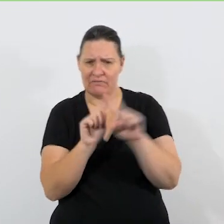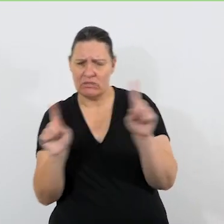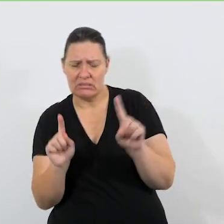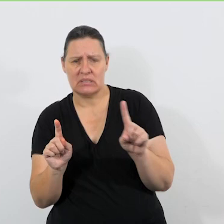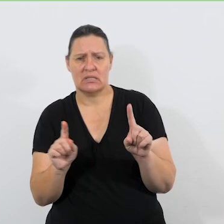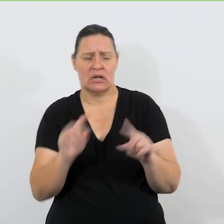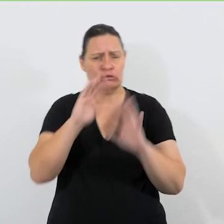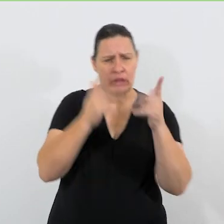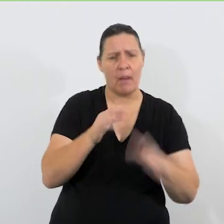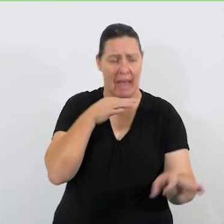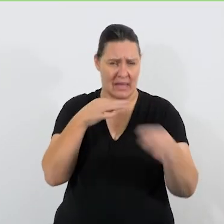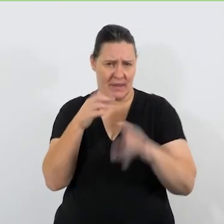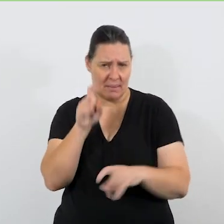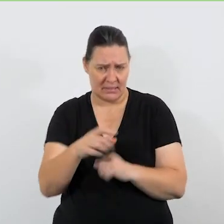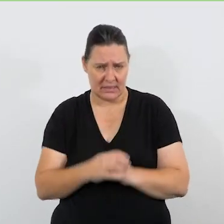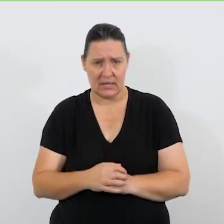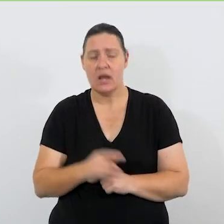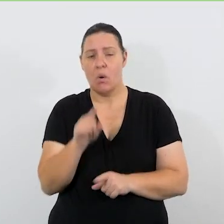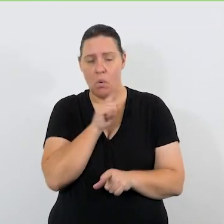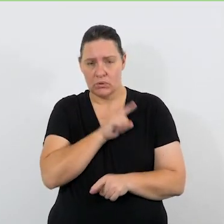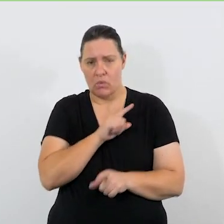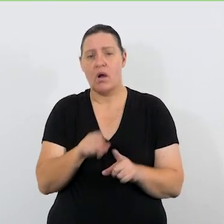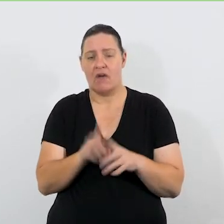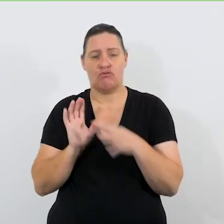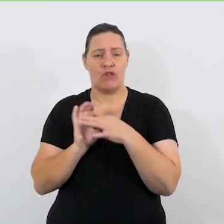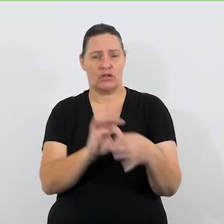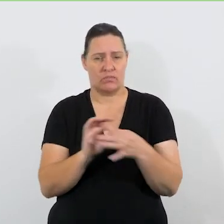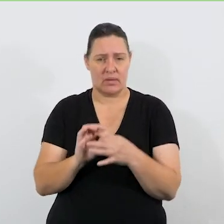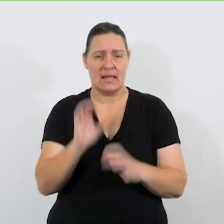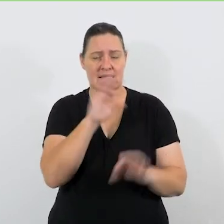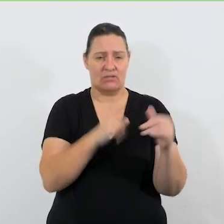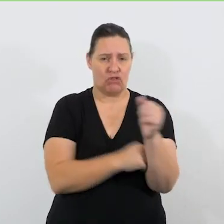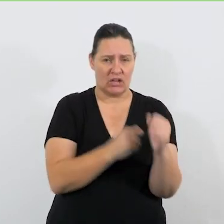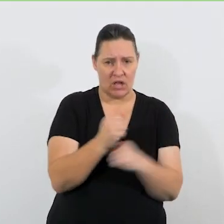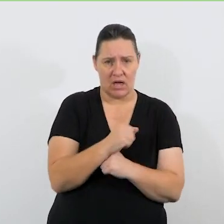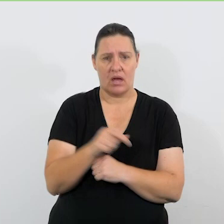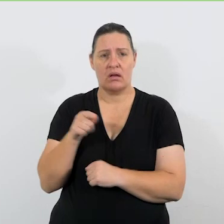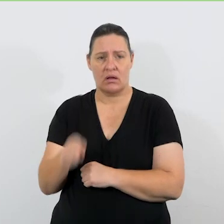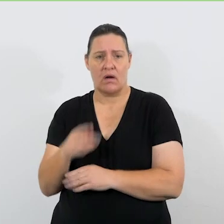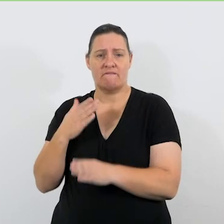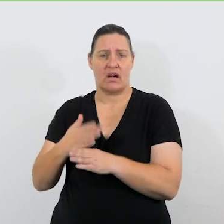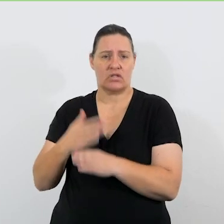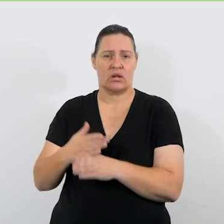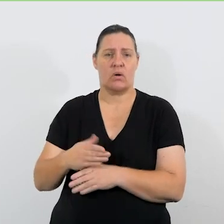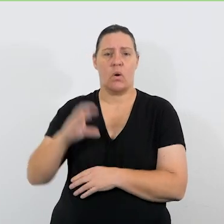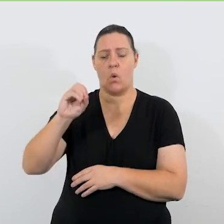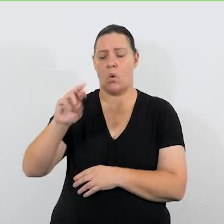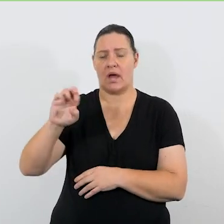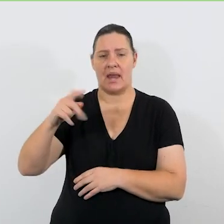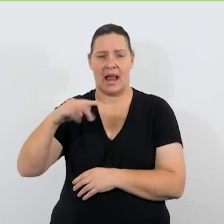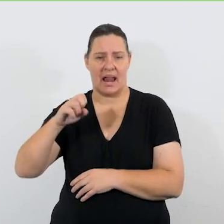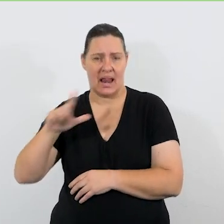and shapes, and lastly, you need to be able to describe the relationship between cell structure and the function of